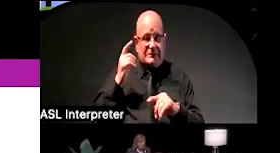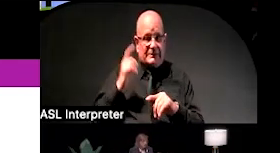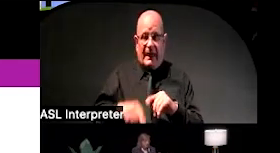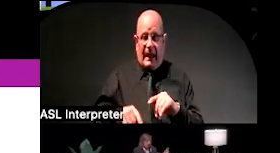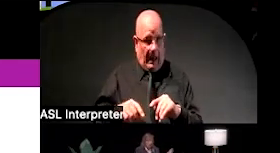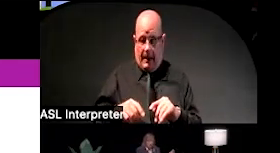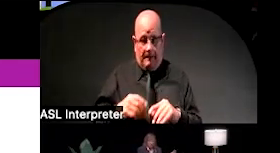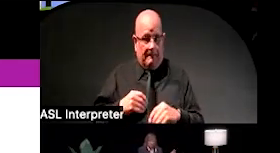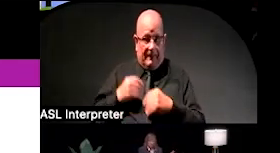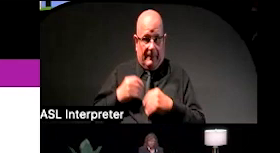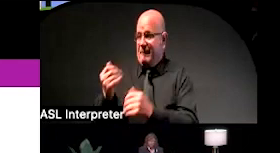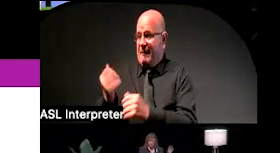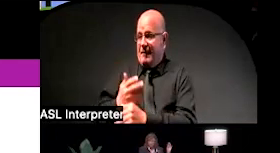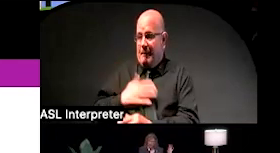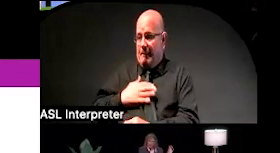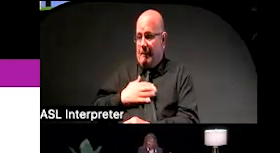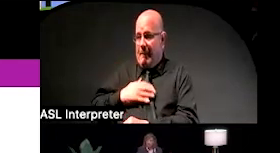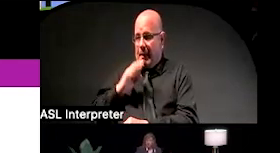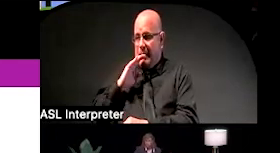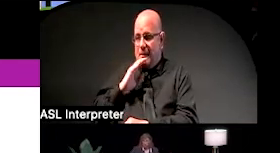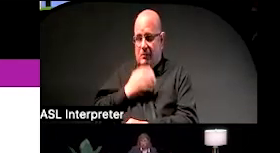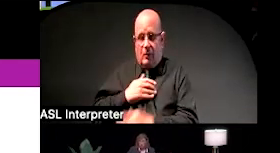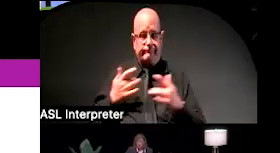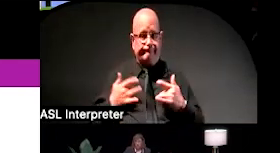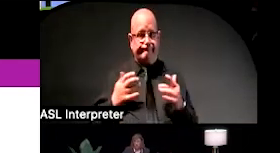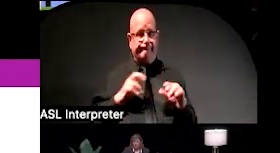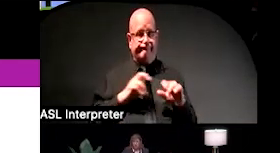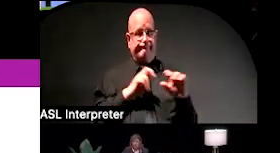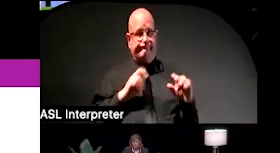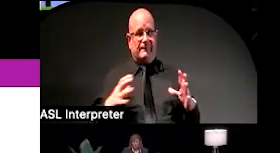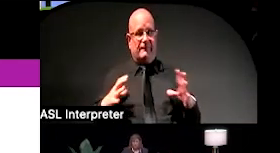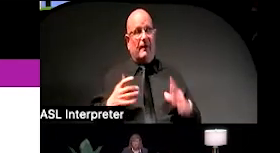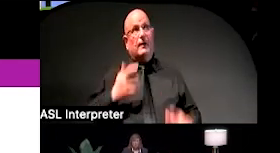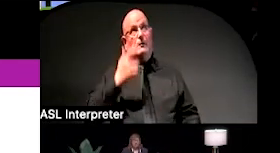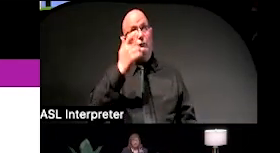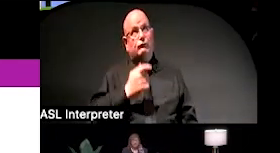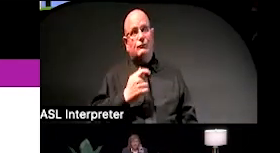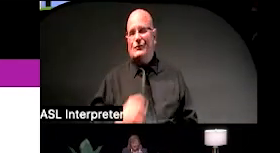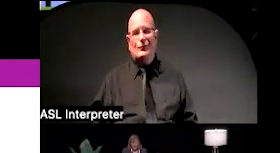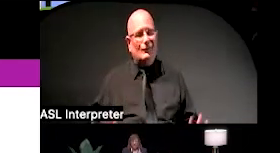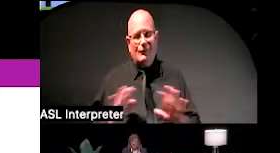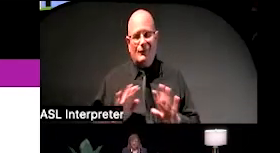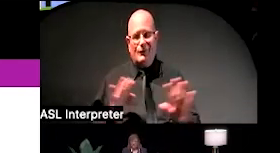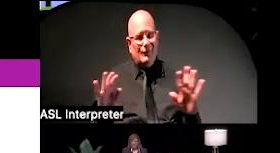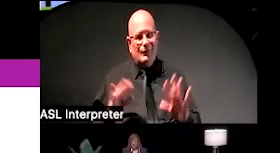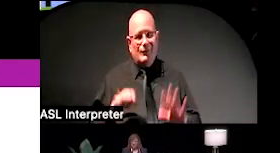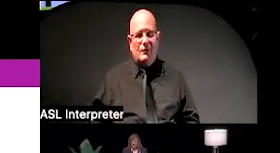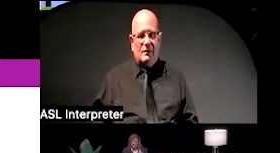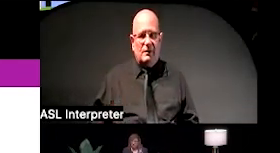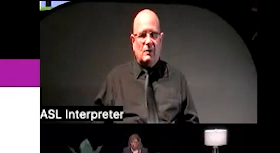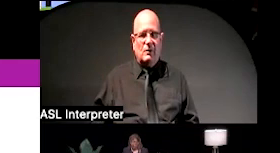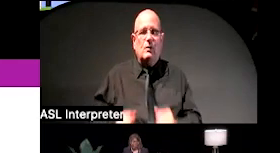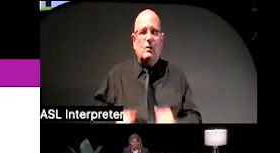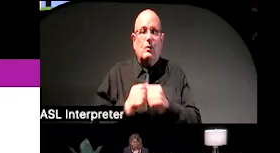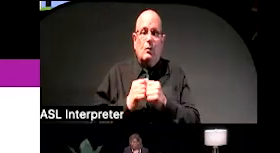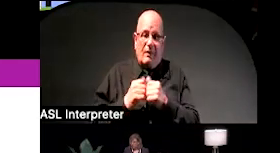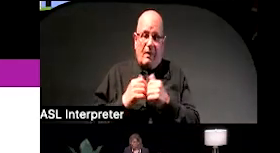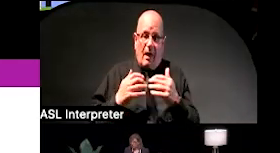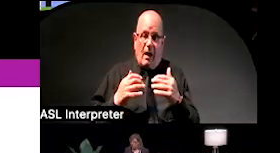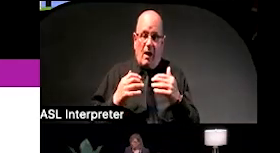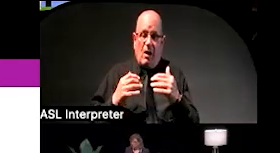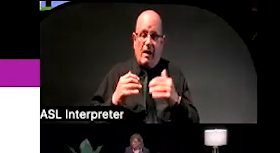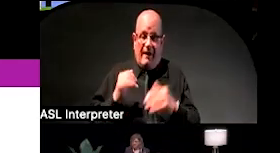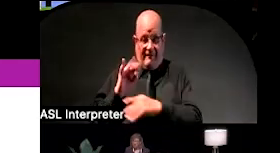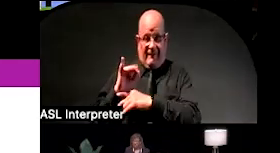stuff to your child, your child, so you can get on benefits unless you have a